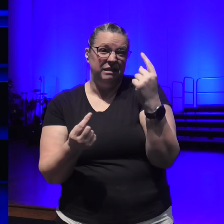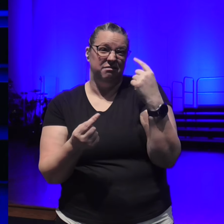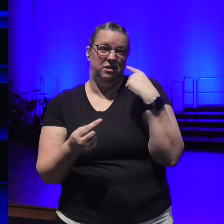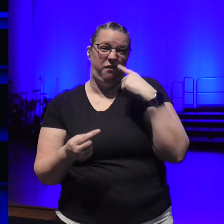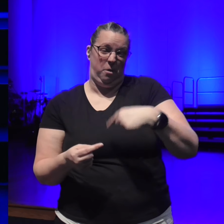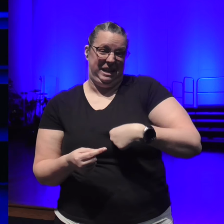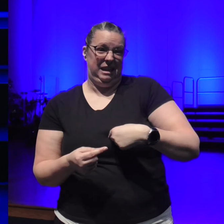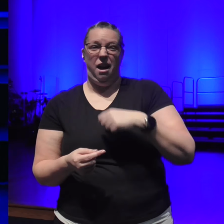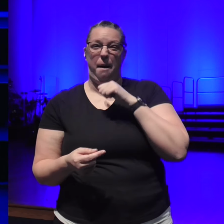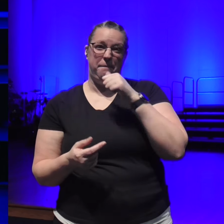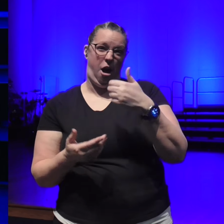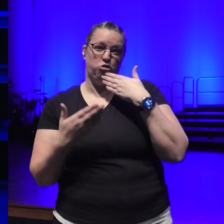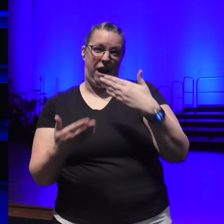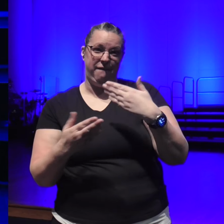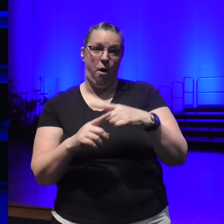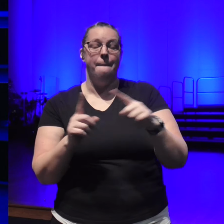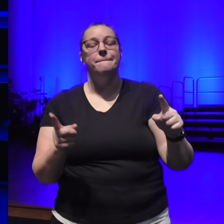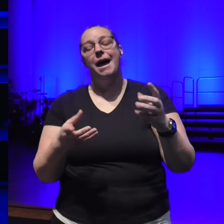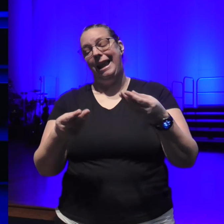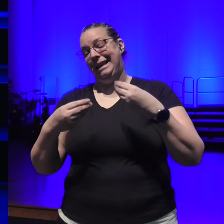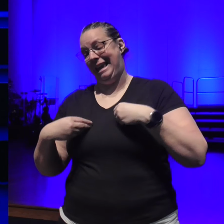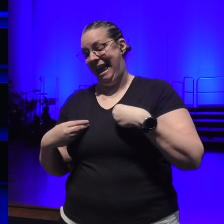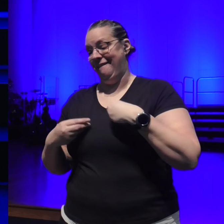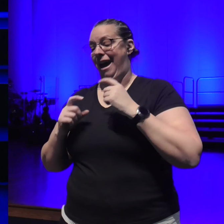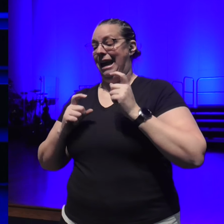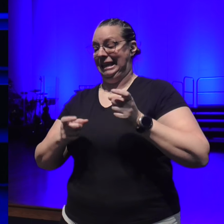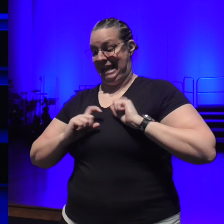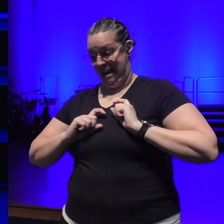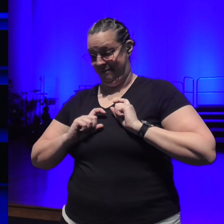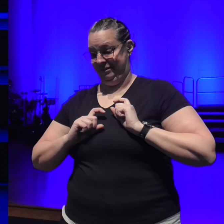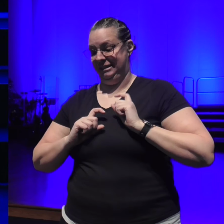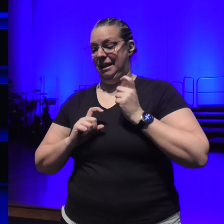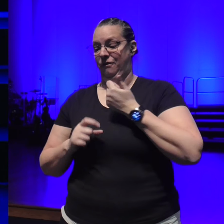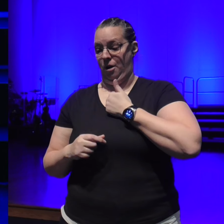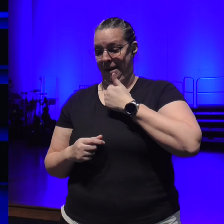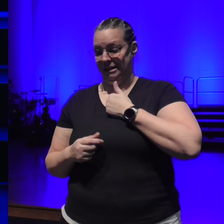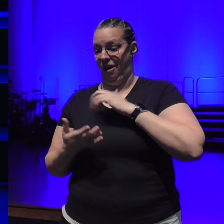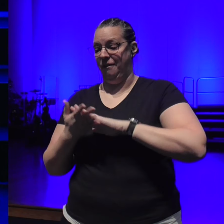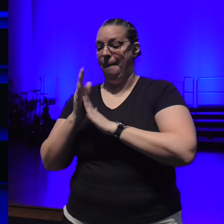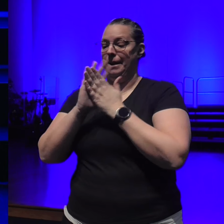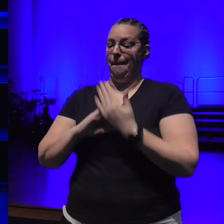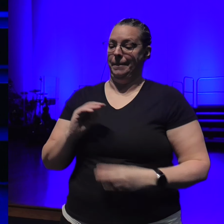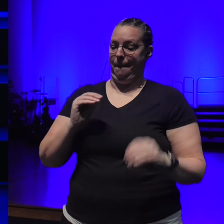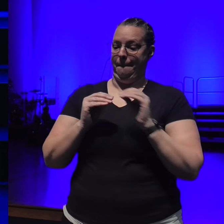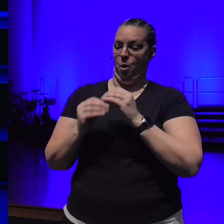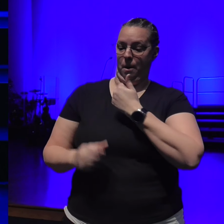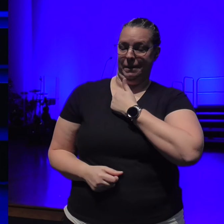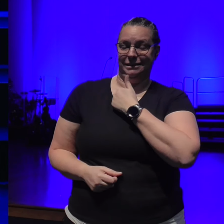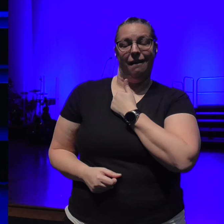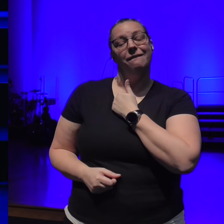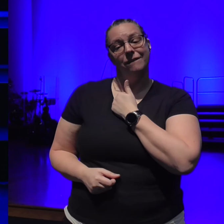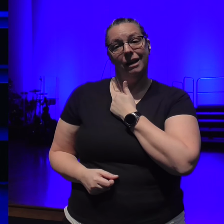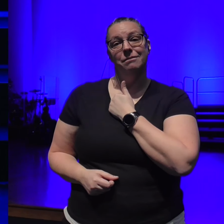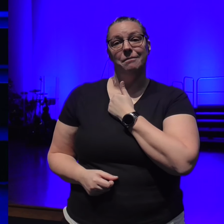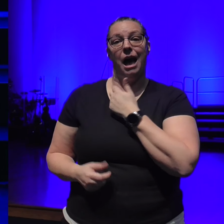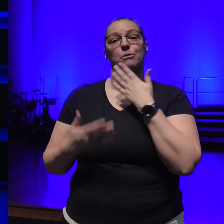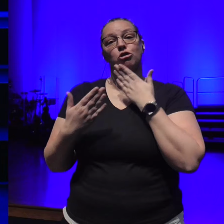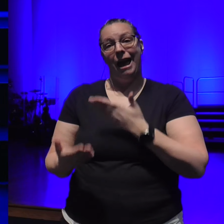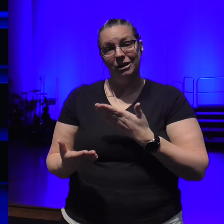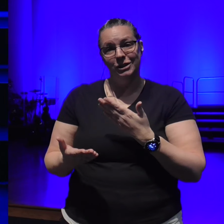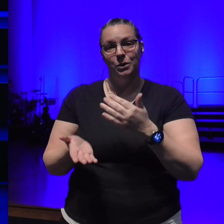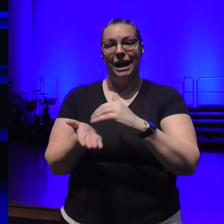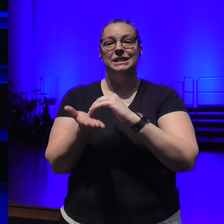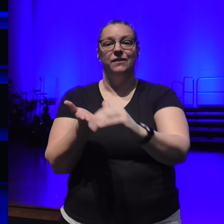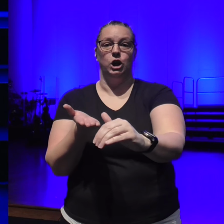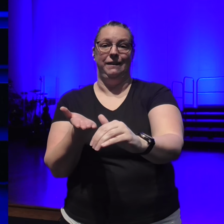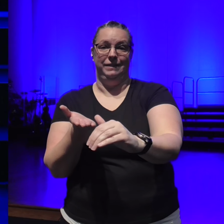am grateful for the gift that I have helped myself receive to that by becoming even more myself. Gratitude as